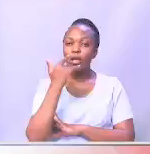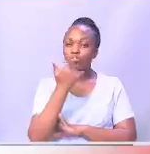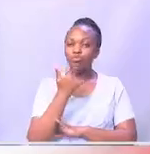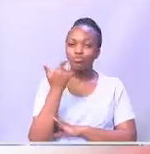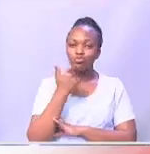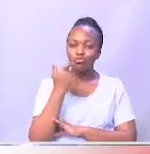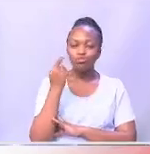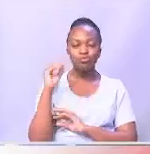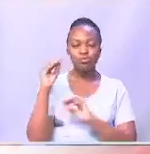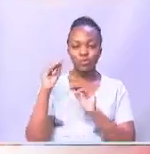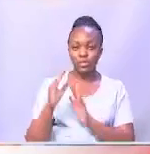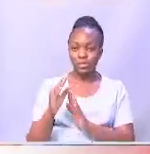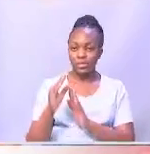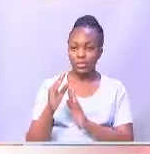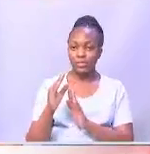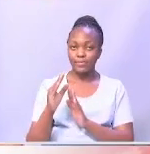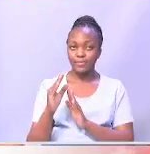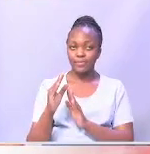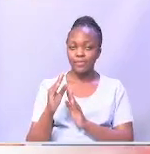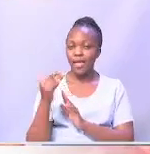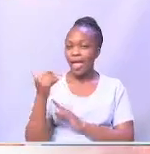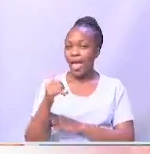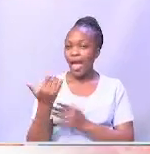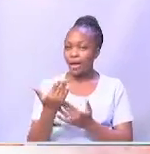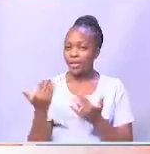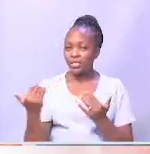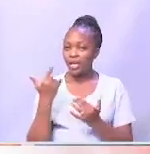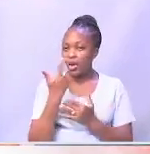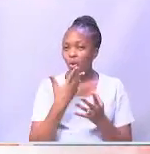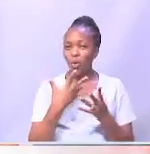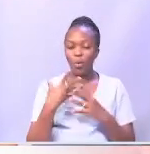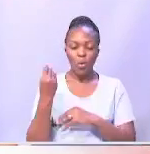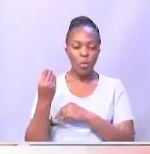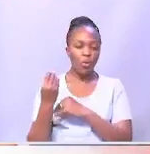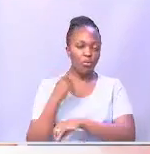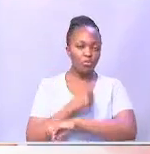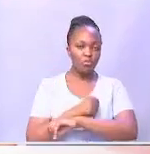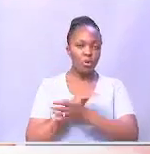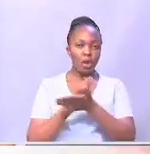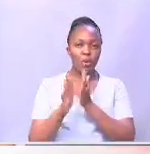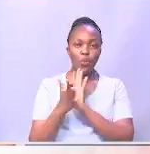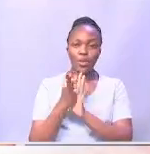school without any hitches. Any child who goes to school without uniform should not be